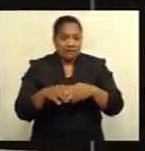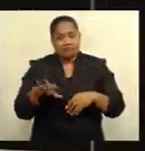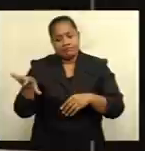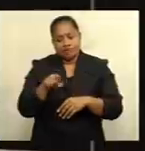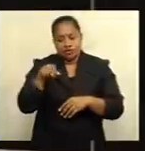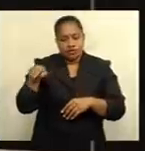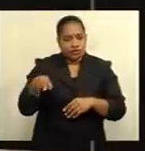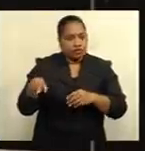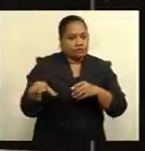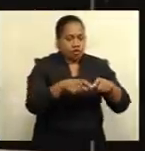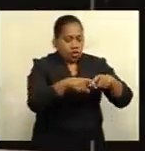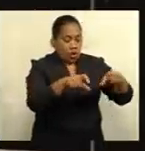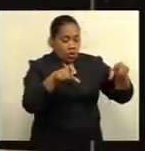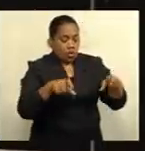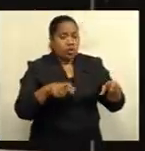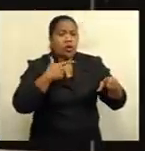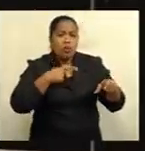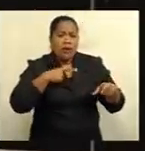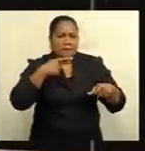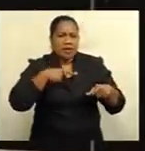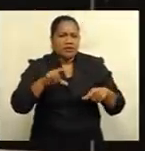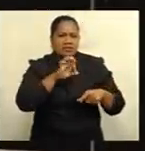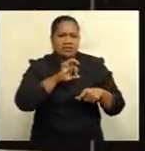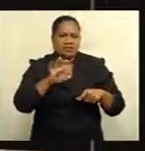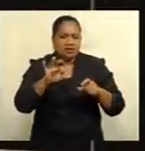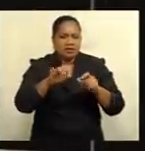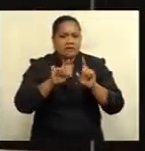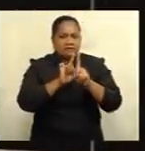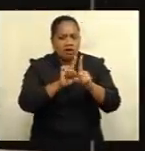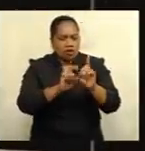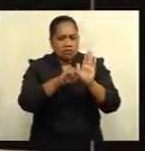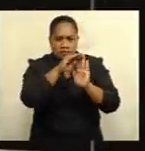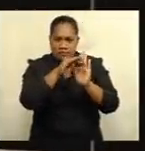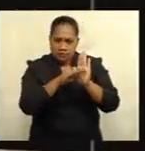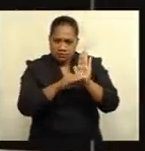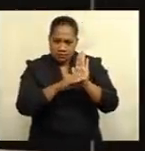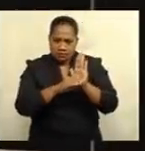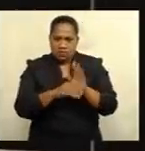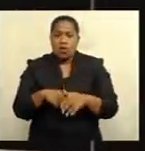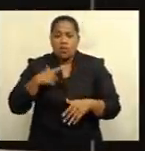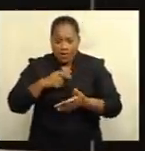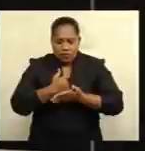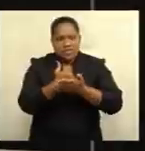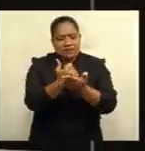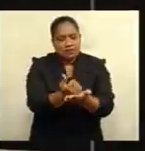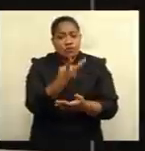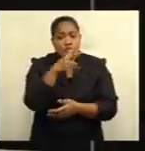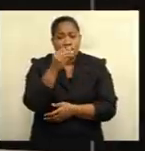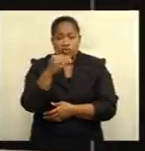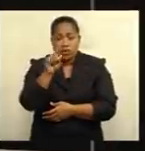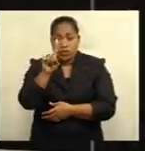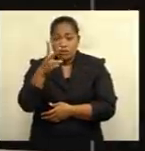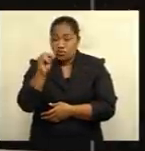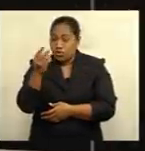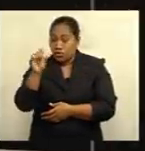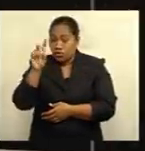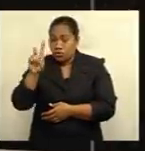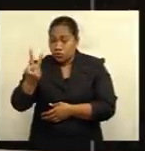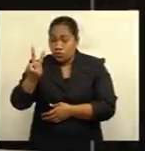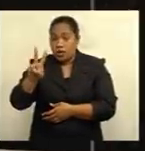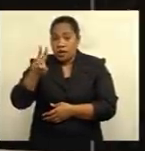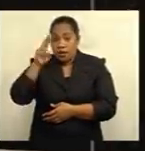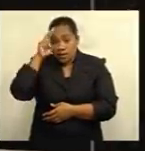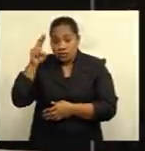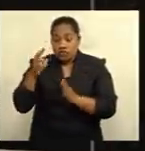for alleged breach of party directives when he spoke in support of the 2021-2022 national budget and Bill 17